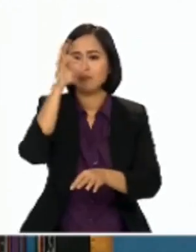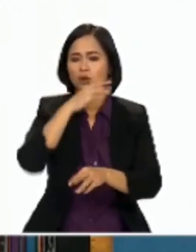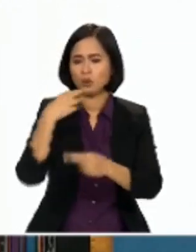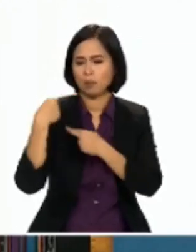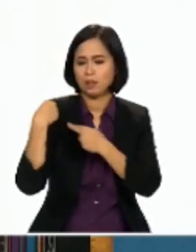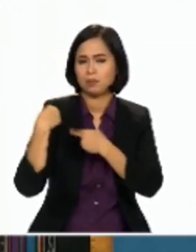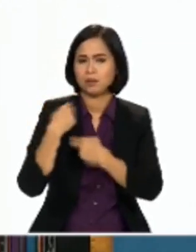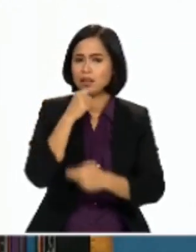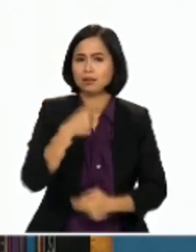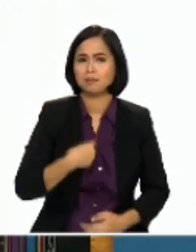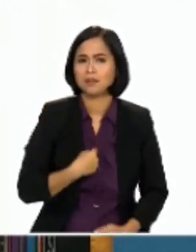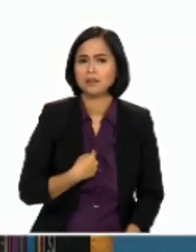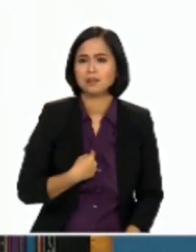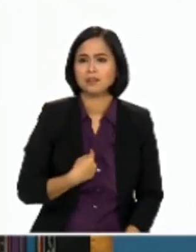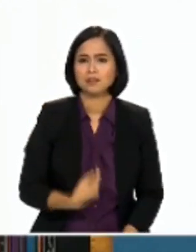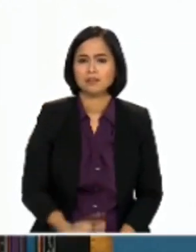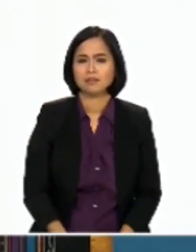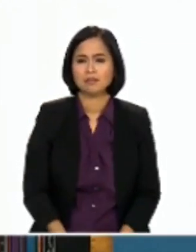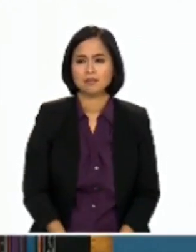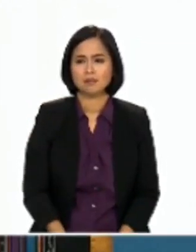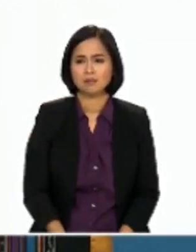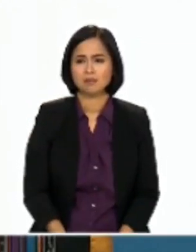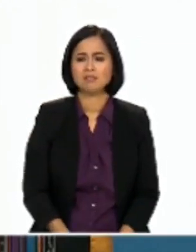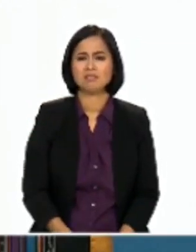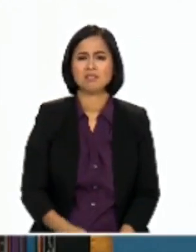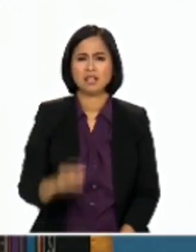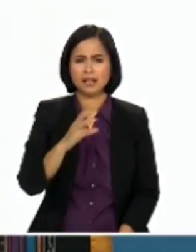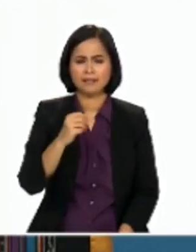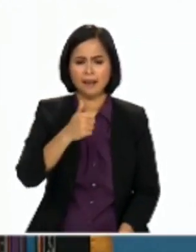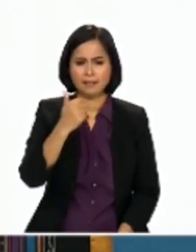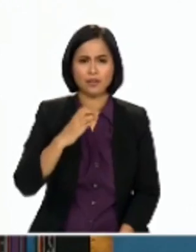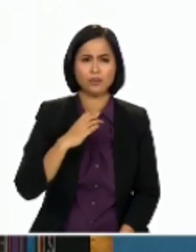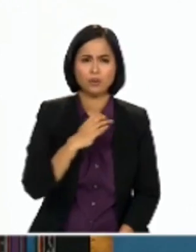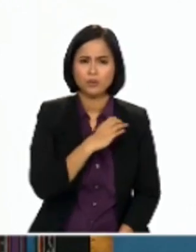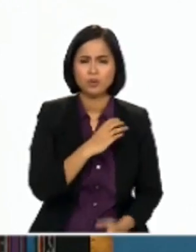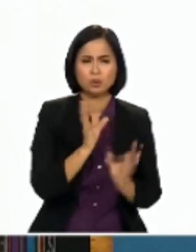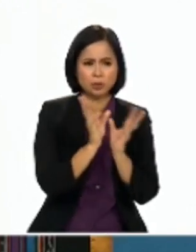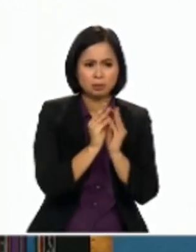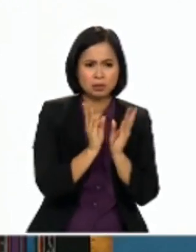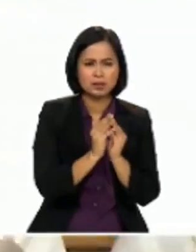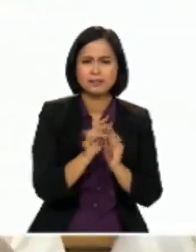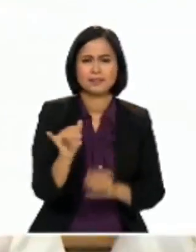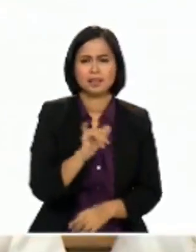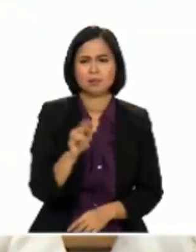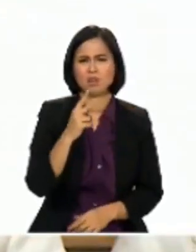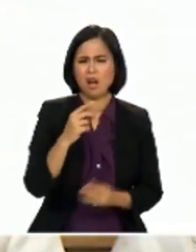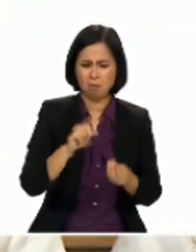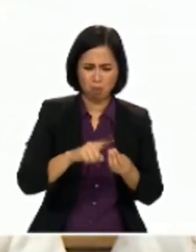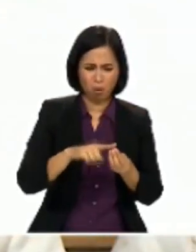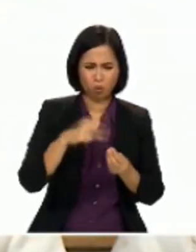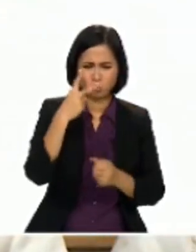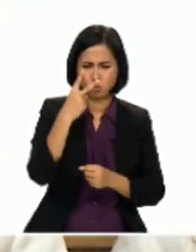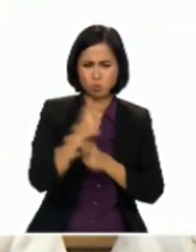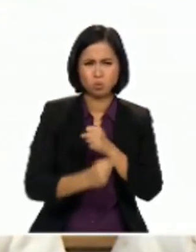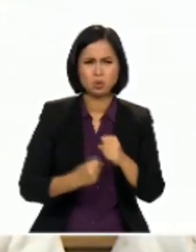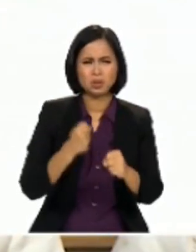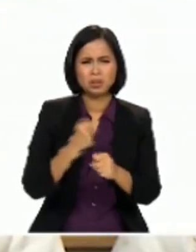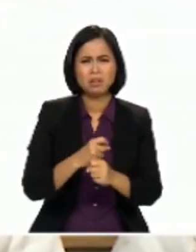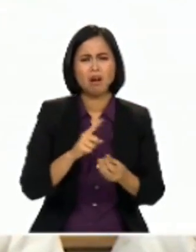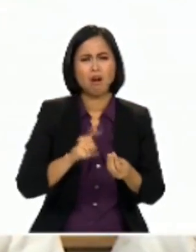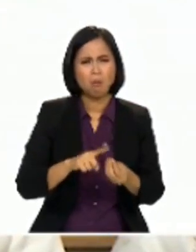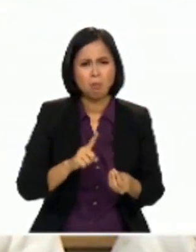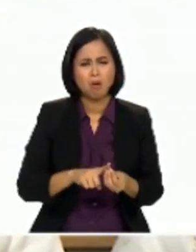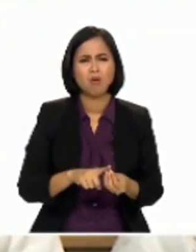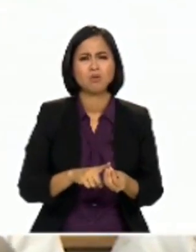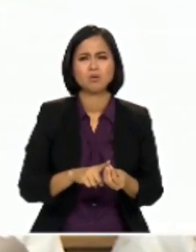Ginanoon ko talaga. And even on the cabinet meetings, ganun rin. There was this 2-year pabalik-balik na